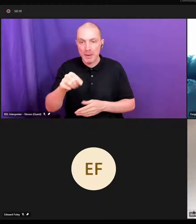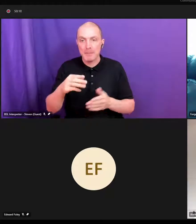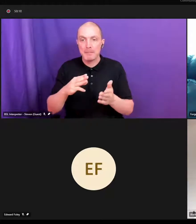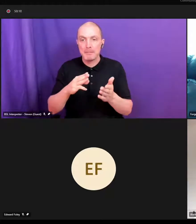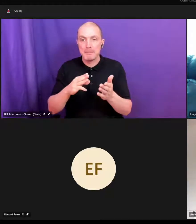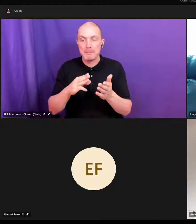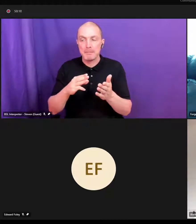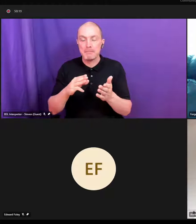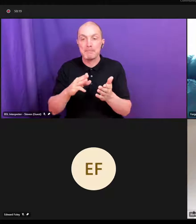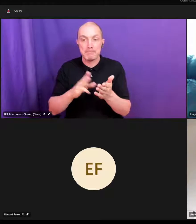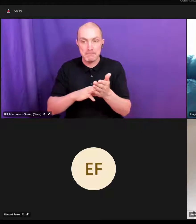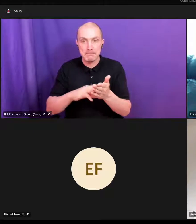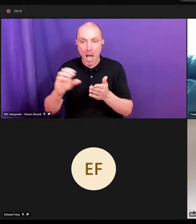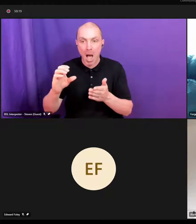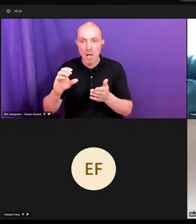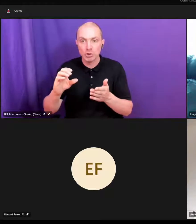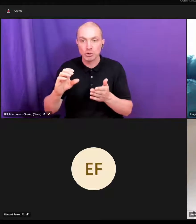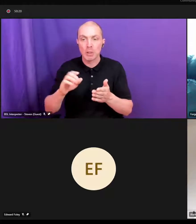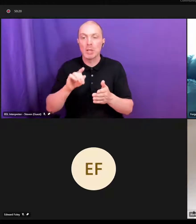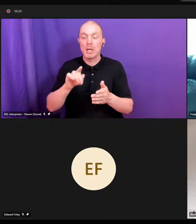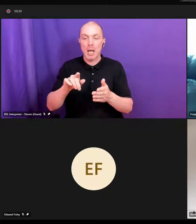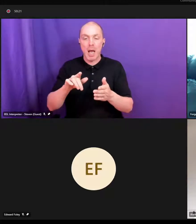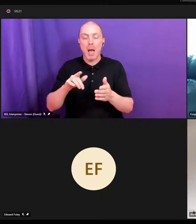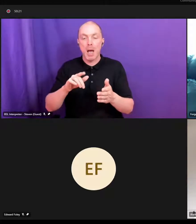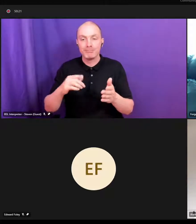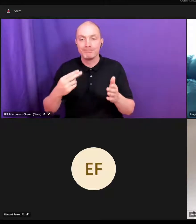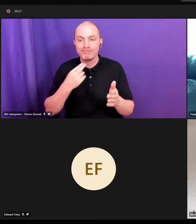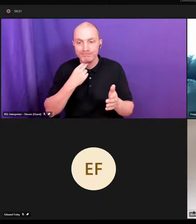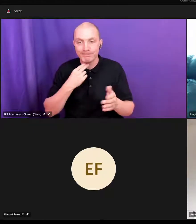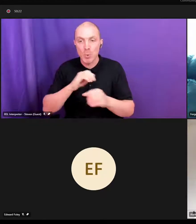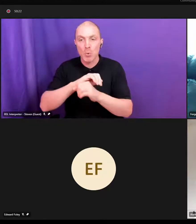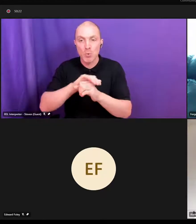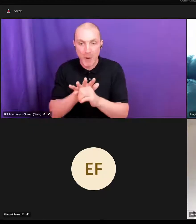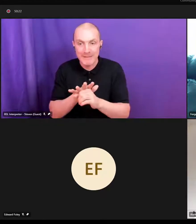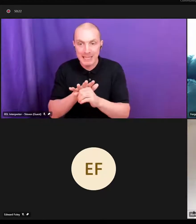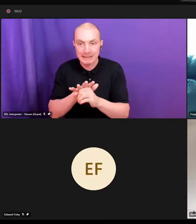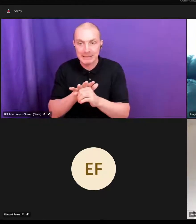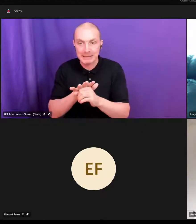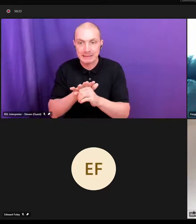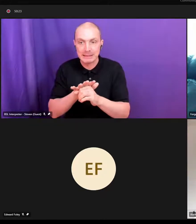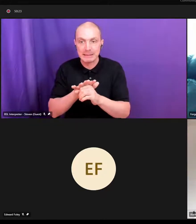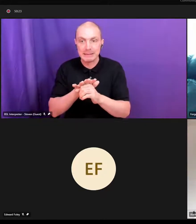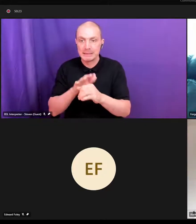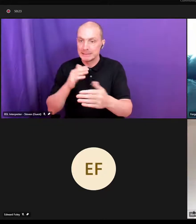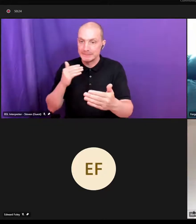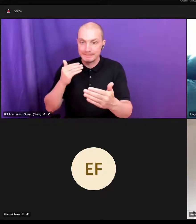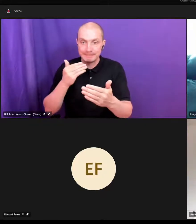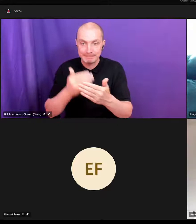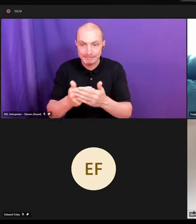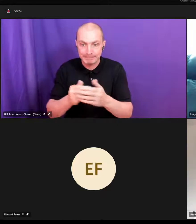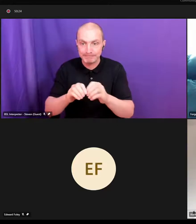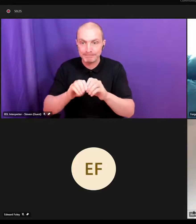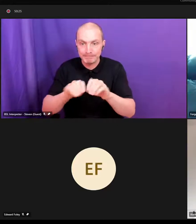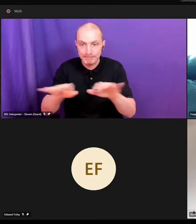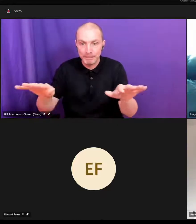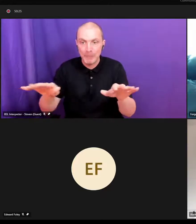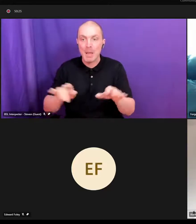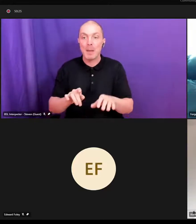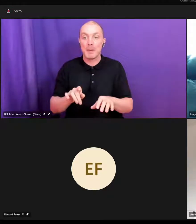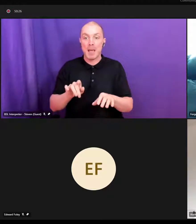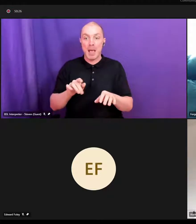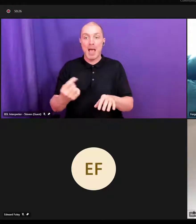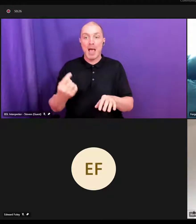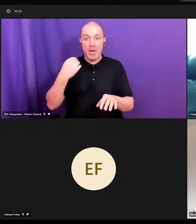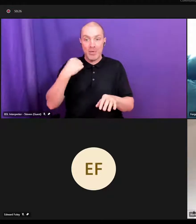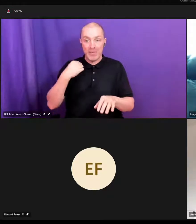COVID unfortunately kicked in. And certainly the intention is, and still the intention at that